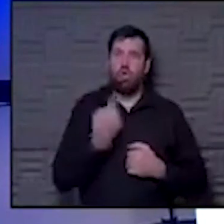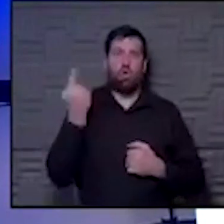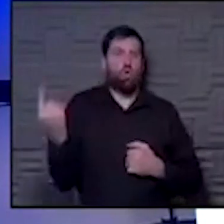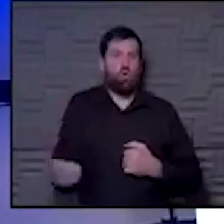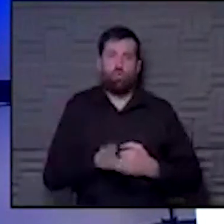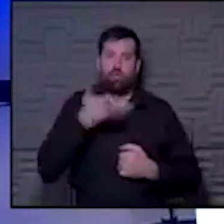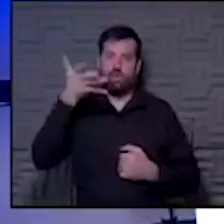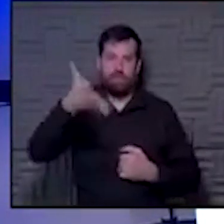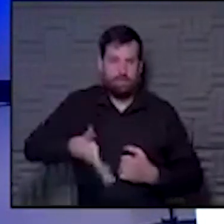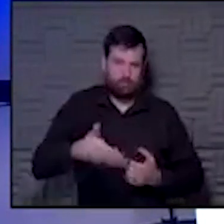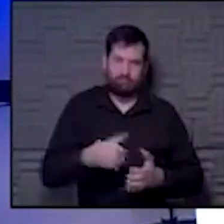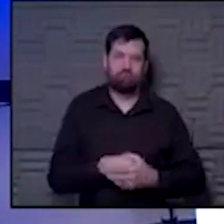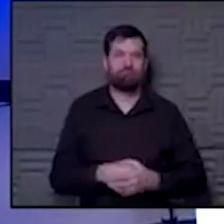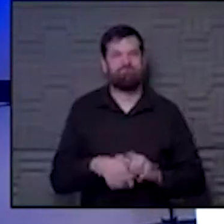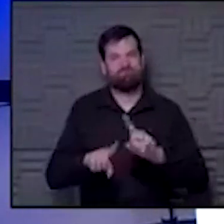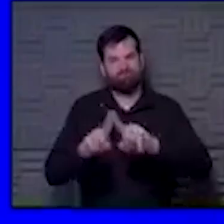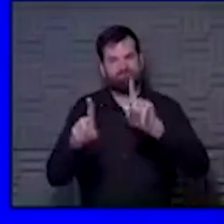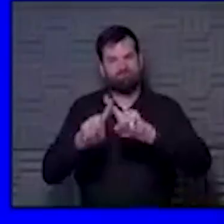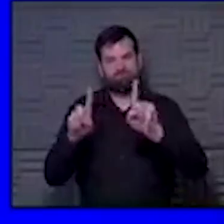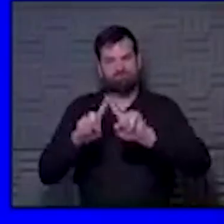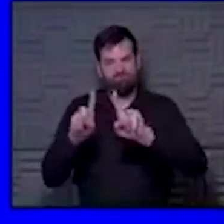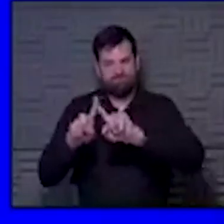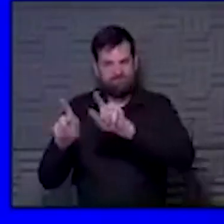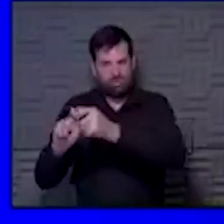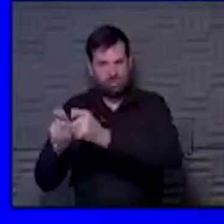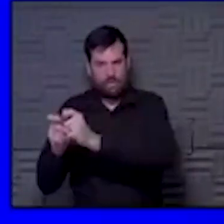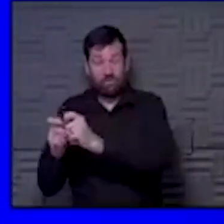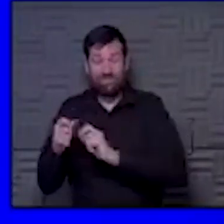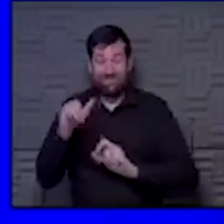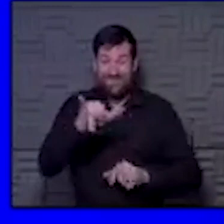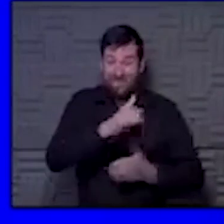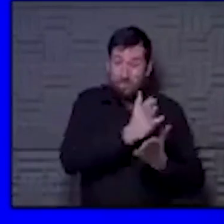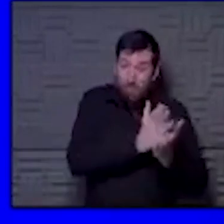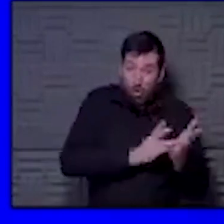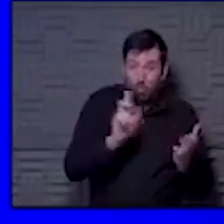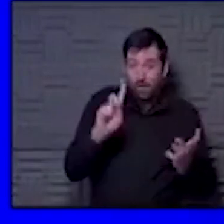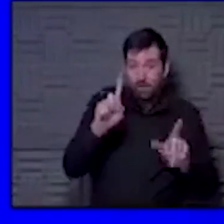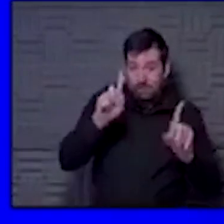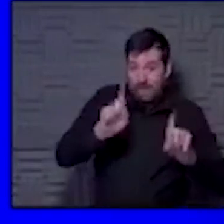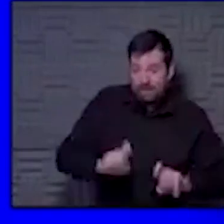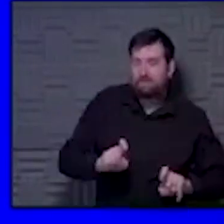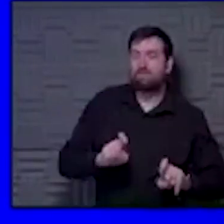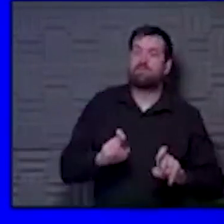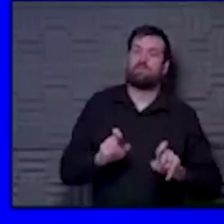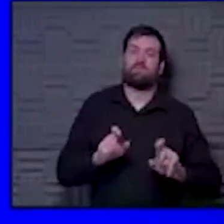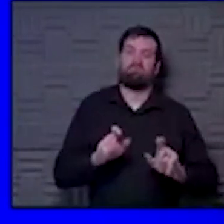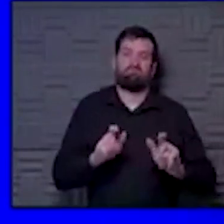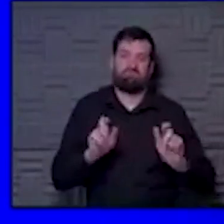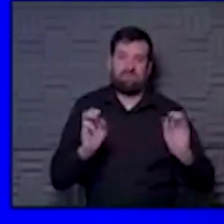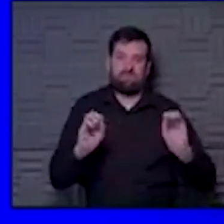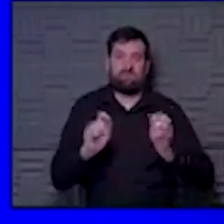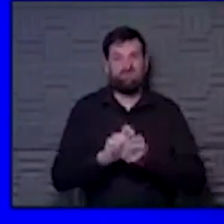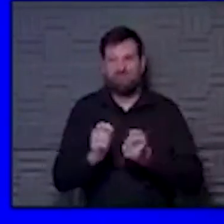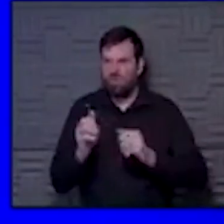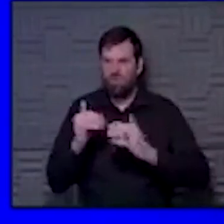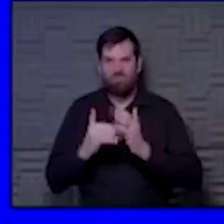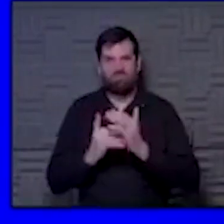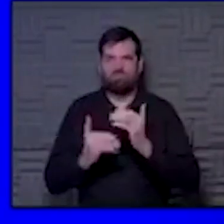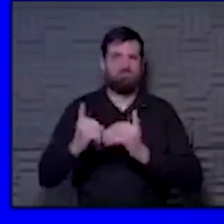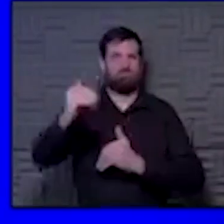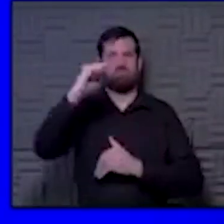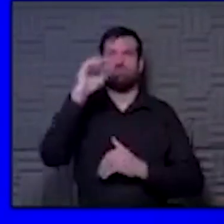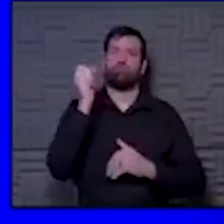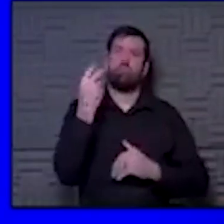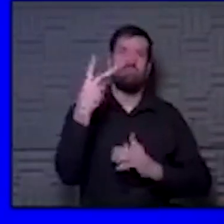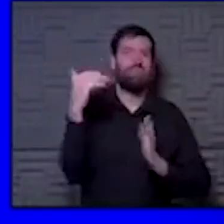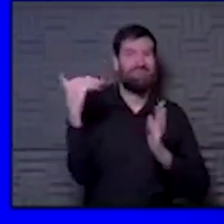be conserved throughout all these different isolates. So there's very little change in these areas, even though I mentioned there have been over 12,000 mutations mapped to